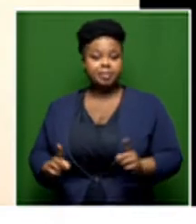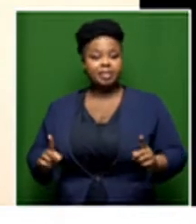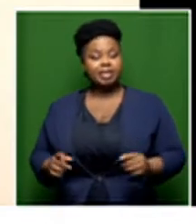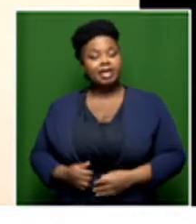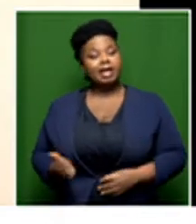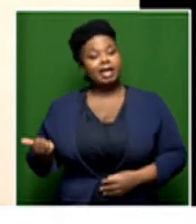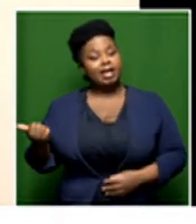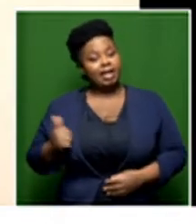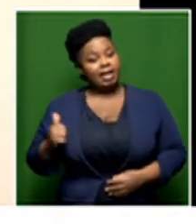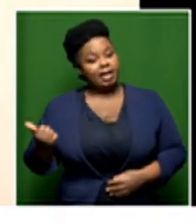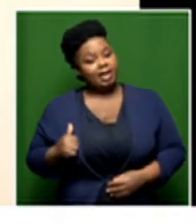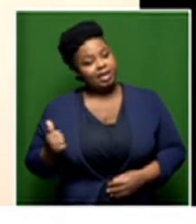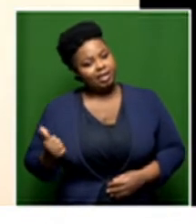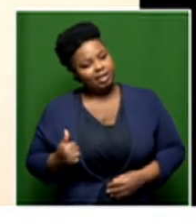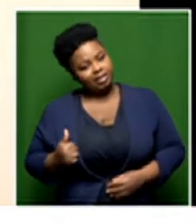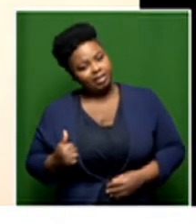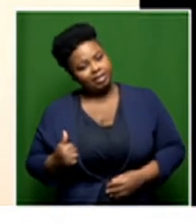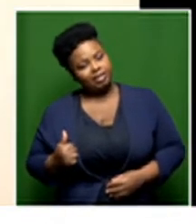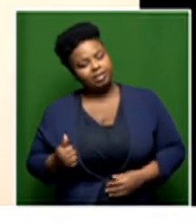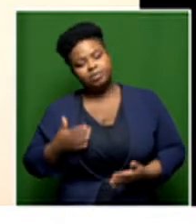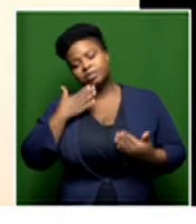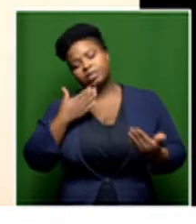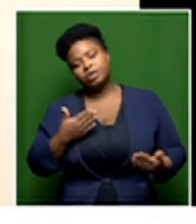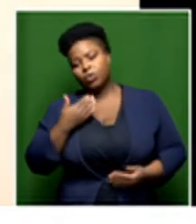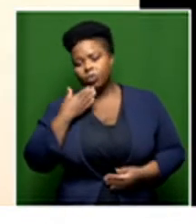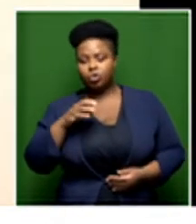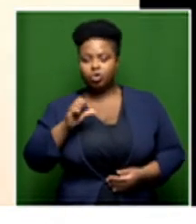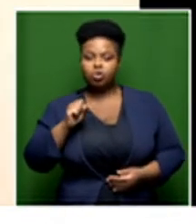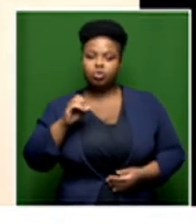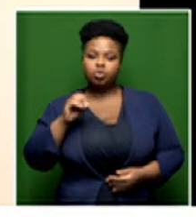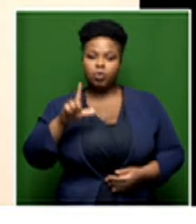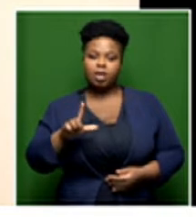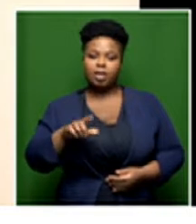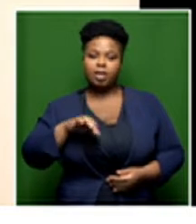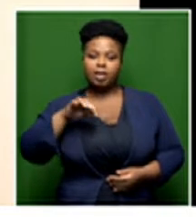fortunately, we have to give thanks to Saul Plaatje, you know,